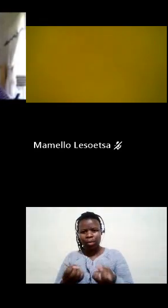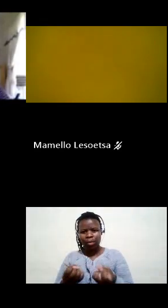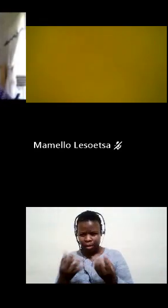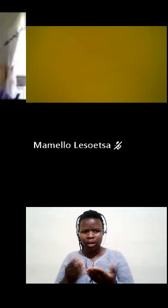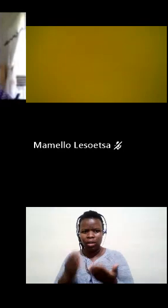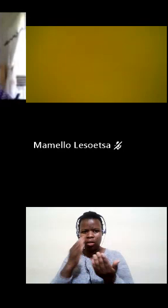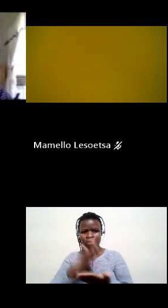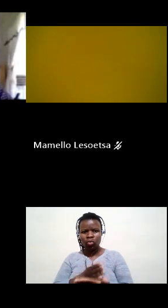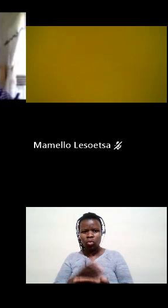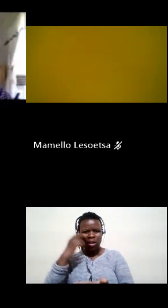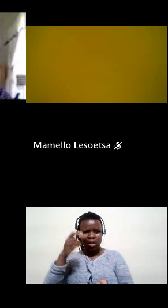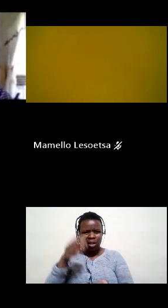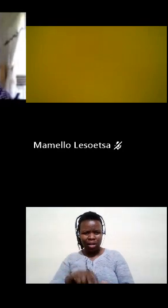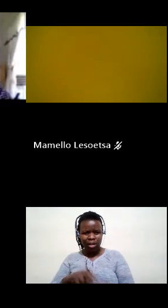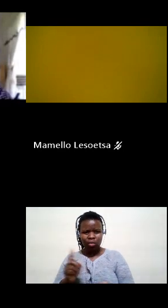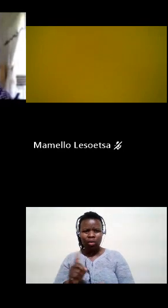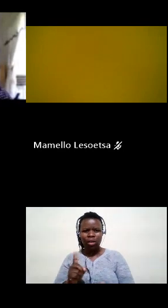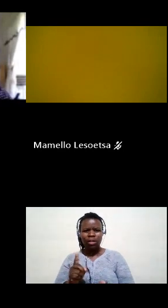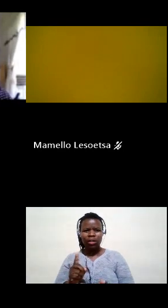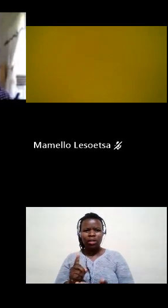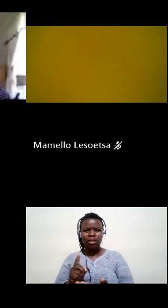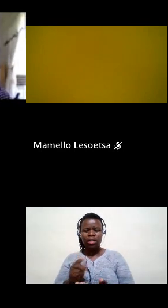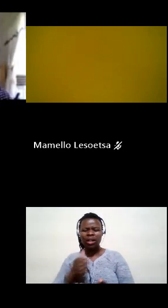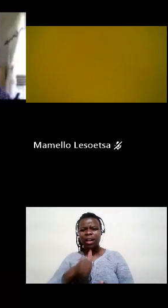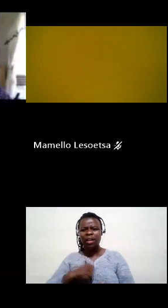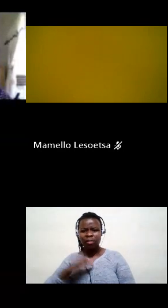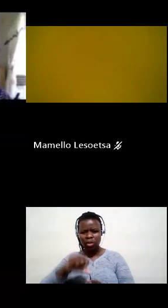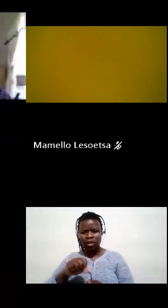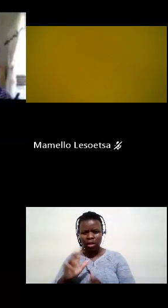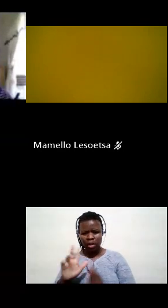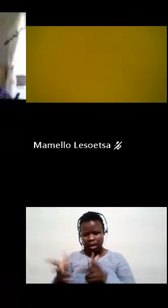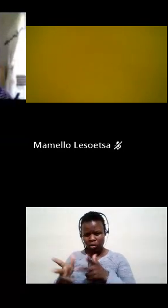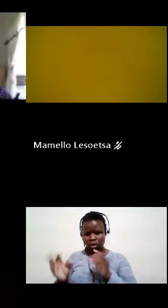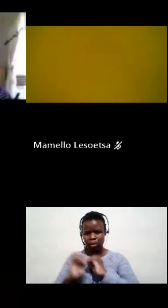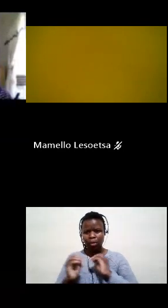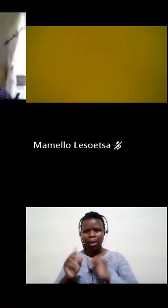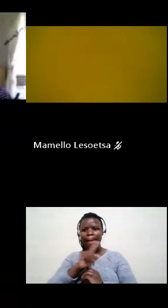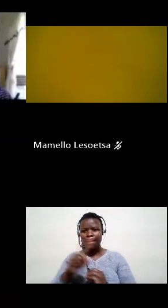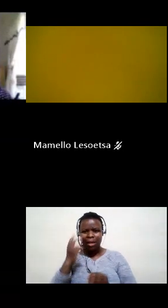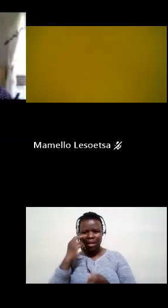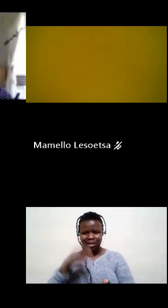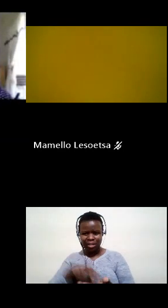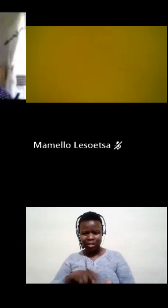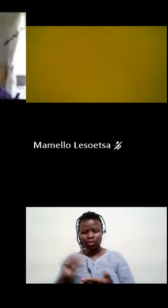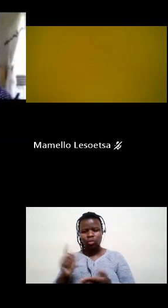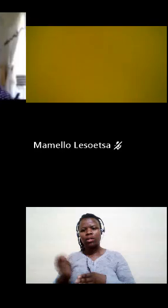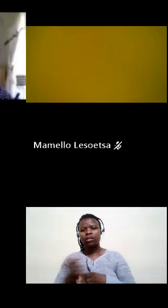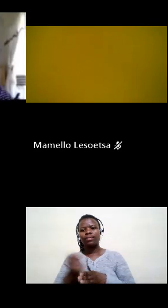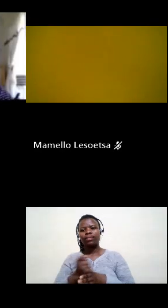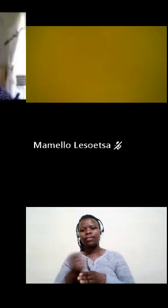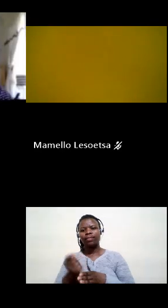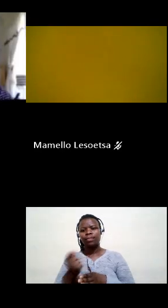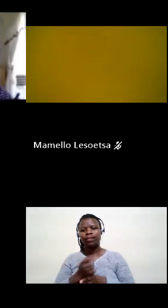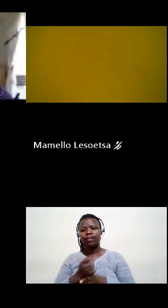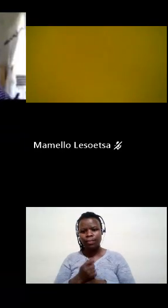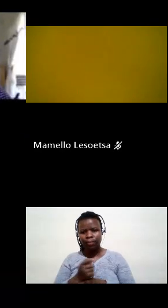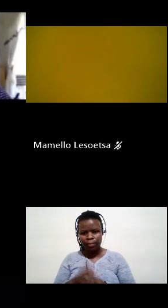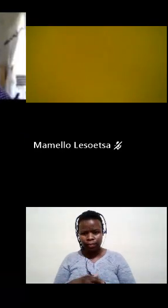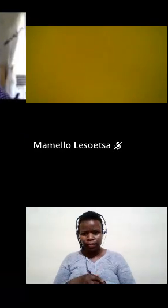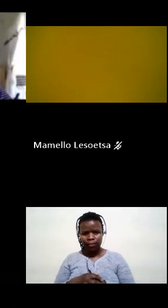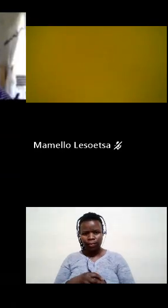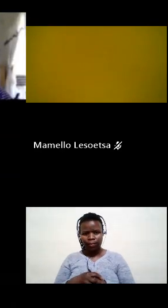I don't think a lot of it's intentional. I think it's just a lot of unknown. So yeah, I'm looking at your comments. Thanks,